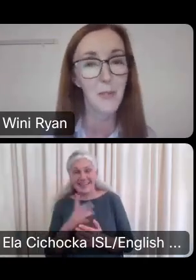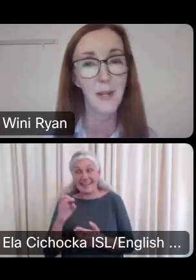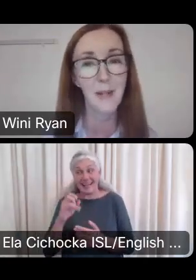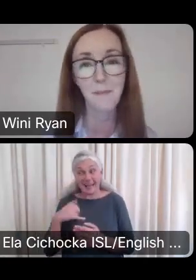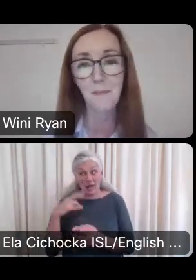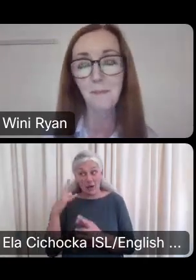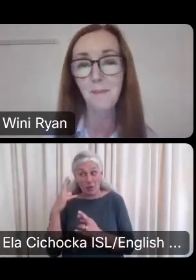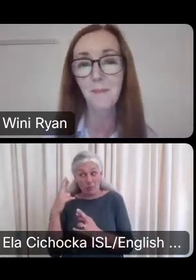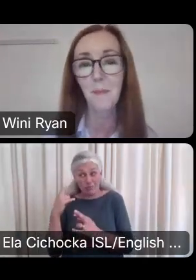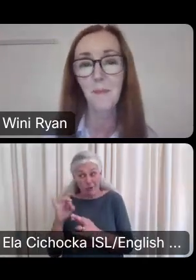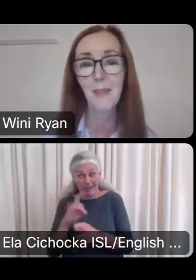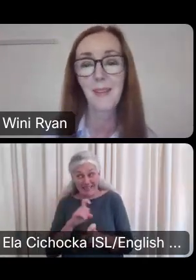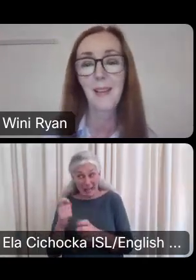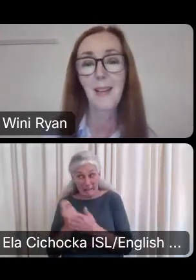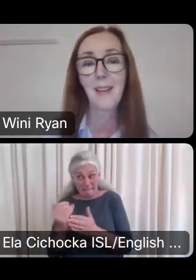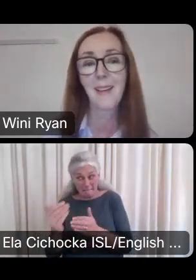with time.